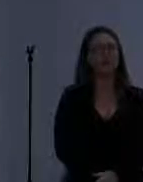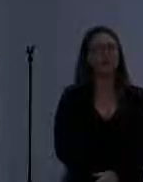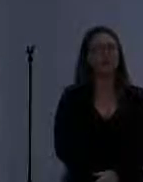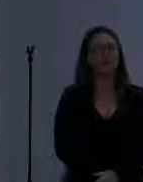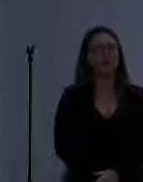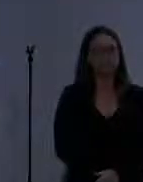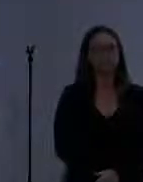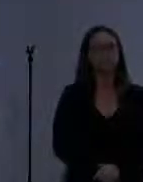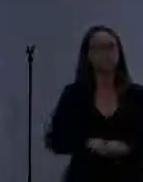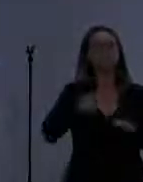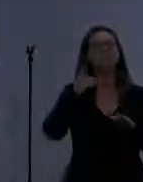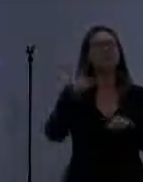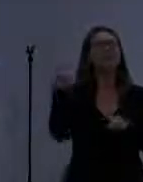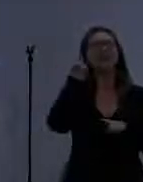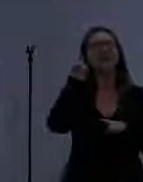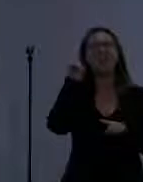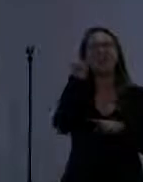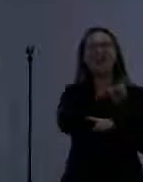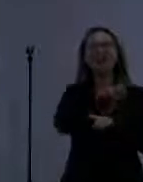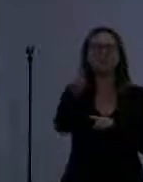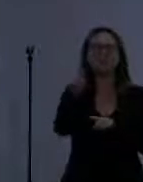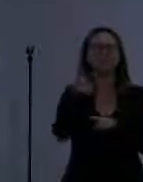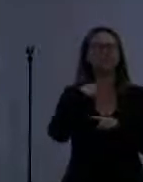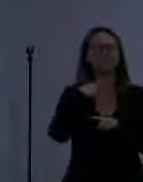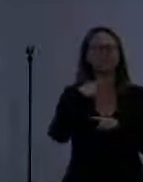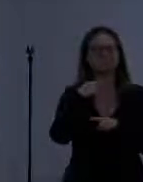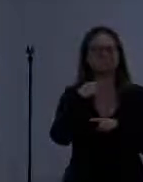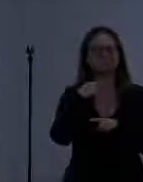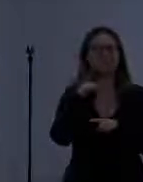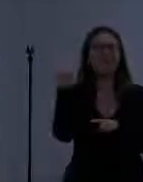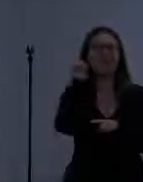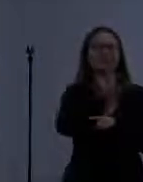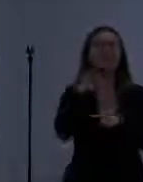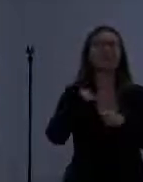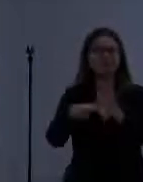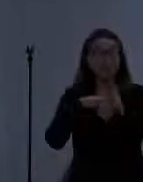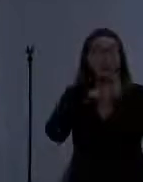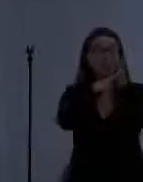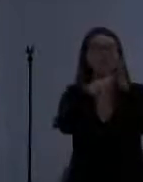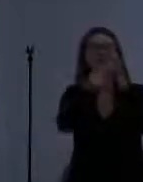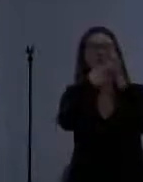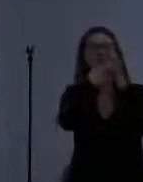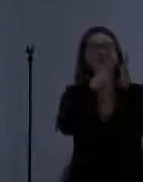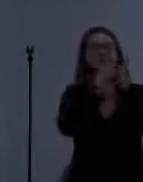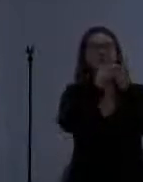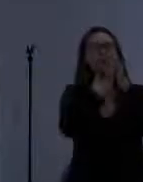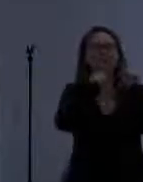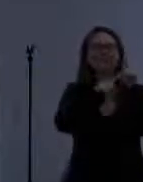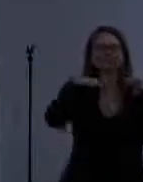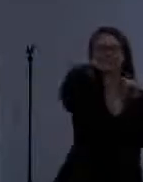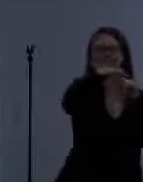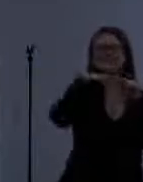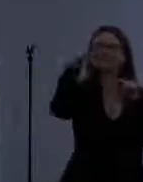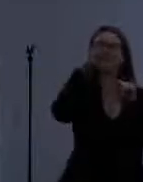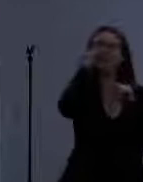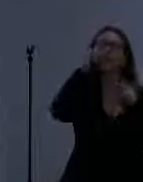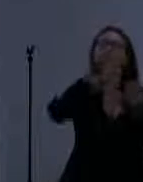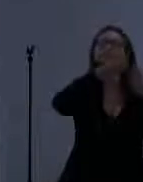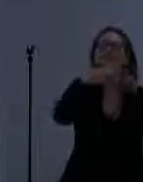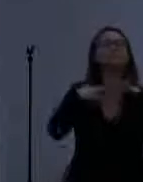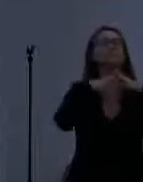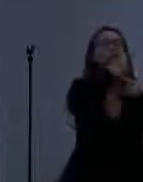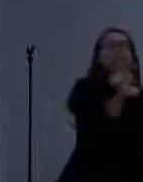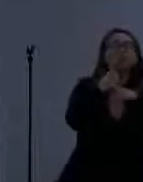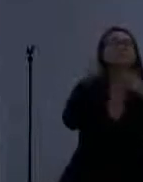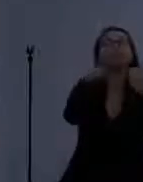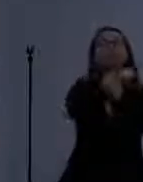Yeah, I was in the Kimberley last week and talking to a lot of Aboriginal providers up there in Aboriginal communities, and a lot of the